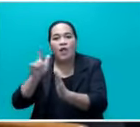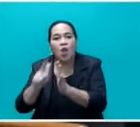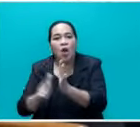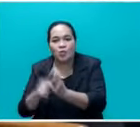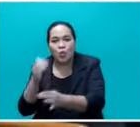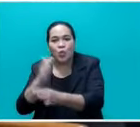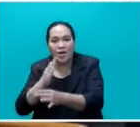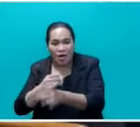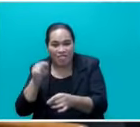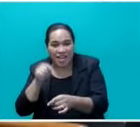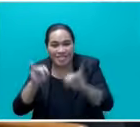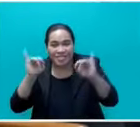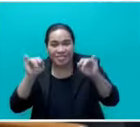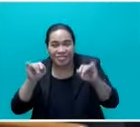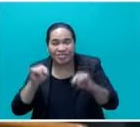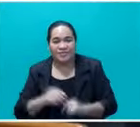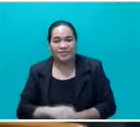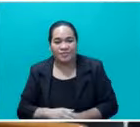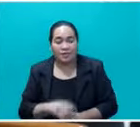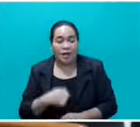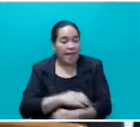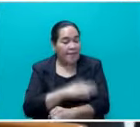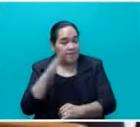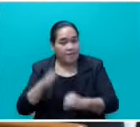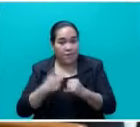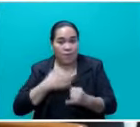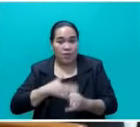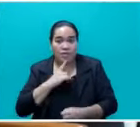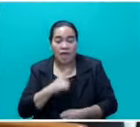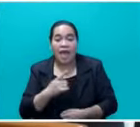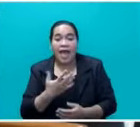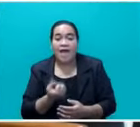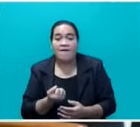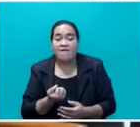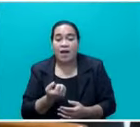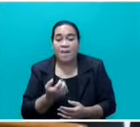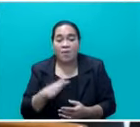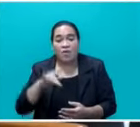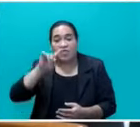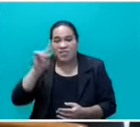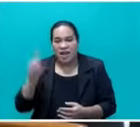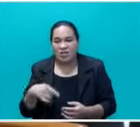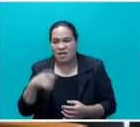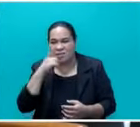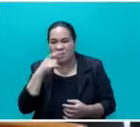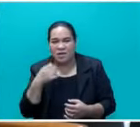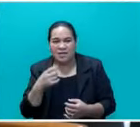Finally, Mr. Speaker, what I would like to say, you know, we have about 1,000 deaths